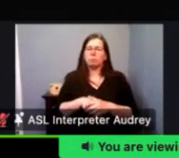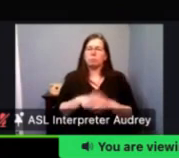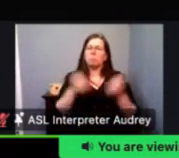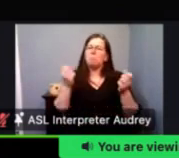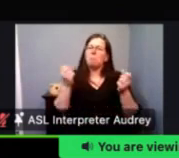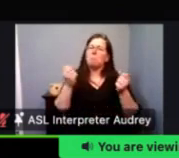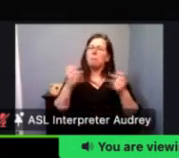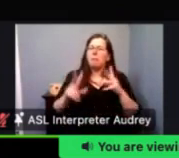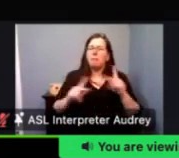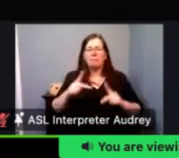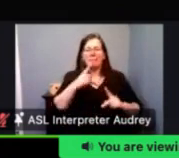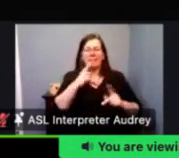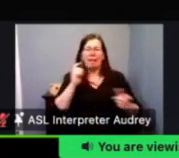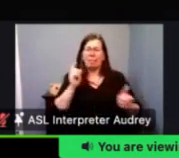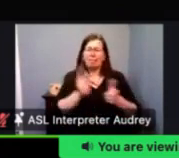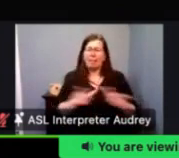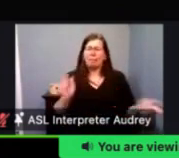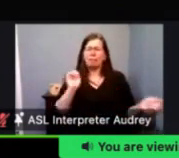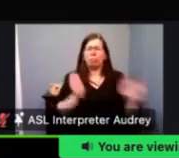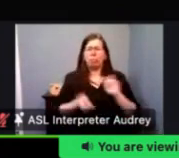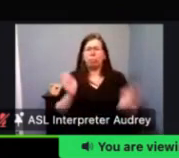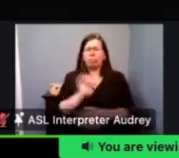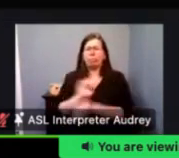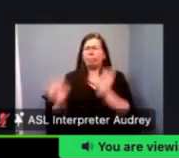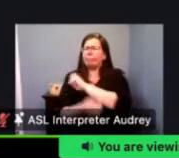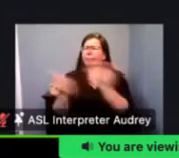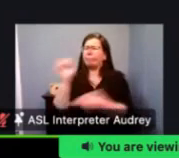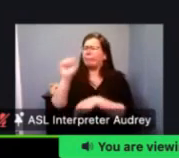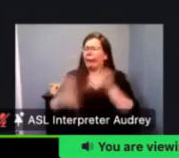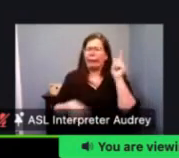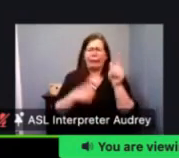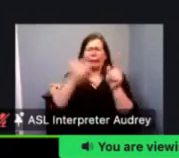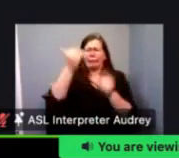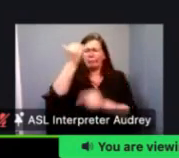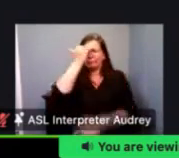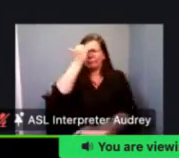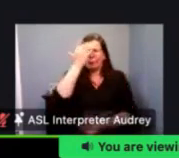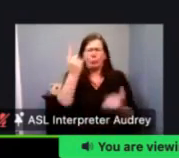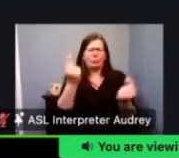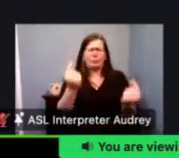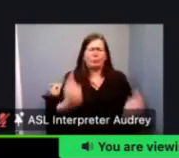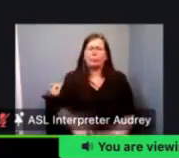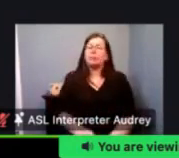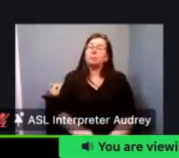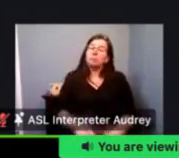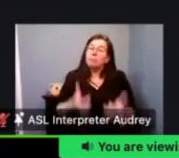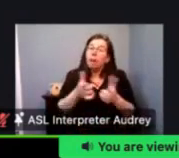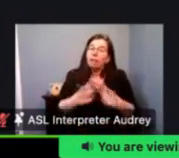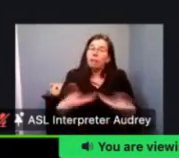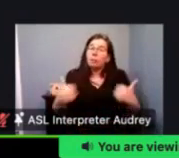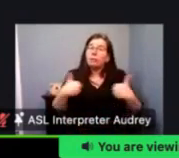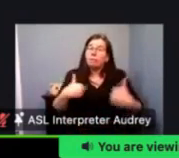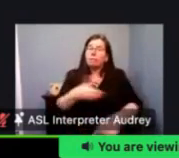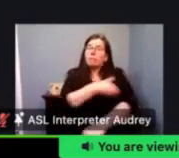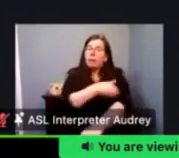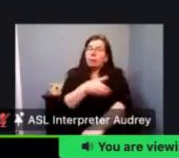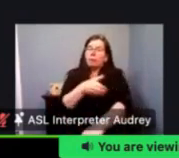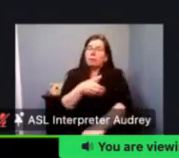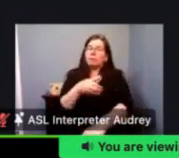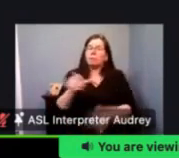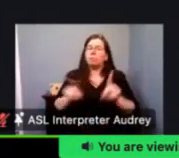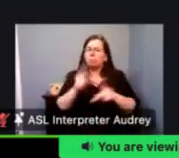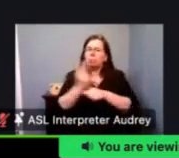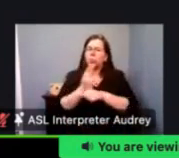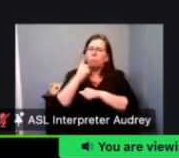say it changes so often I can't keep up. What do you expect me to do? Well, language is powerful and it's been used to oppress and